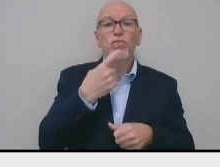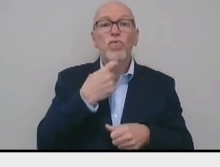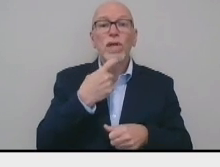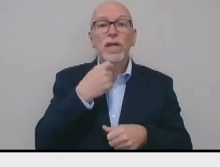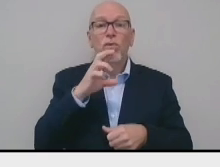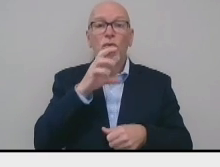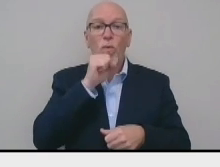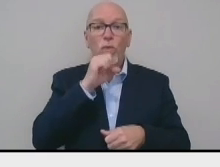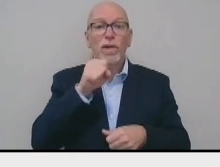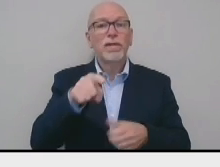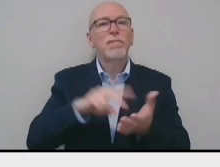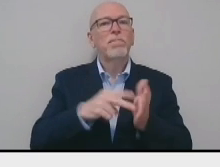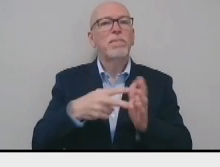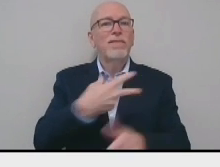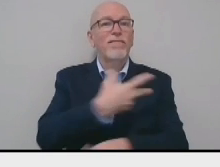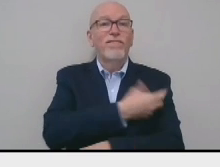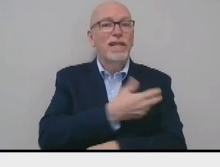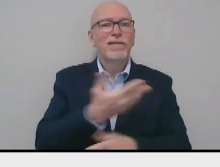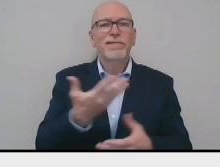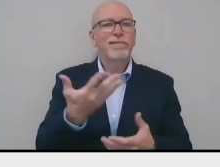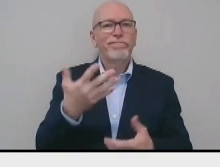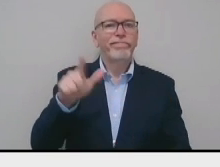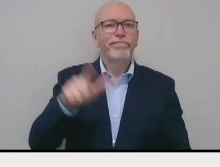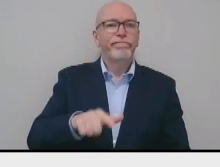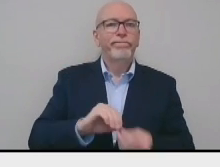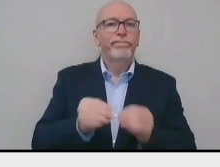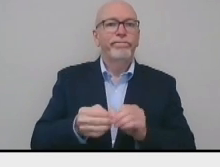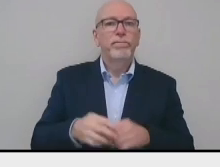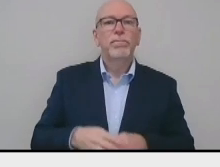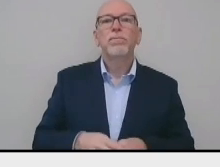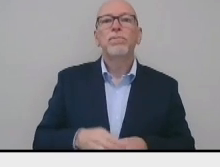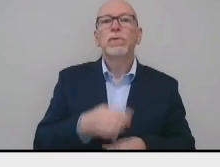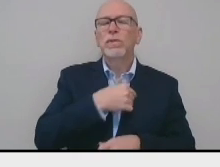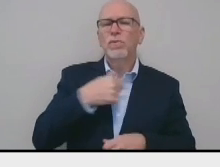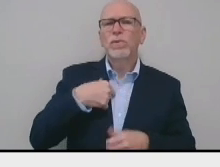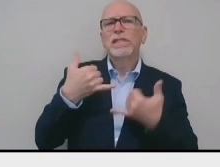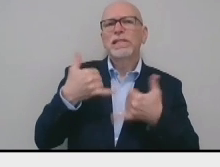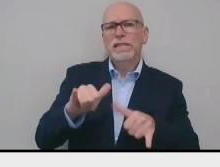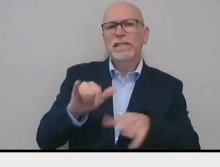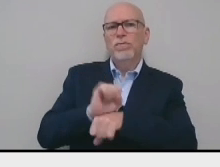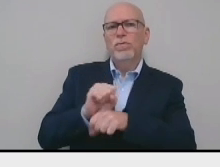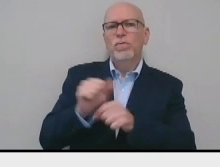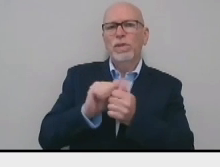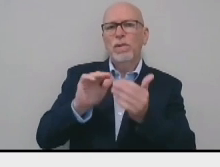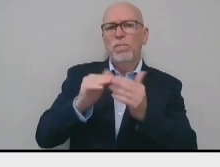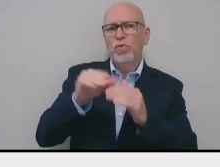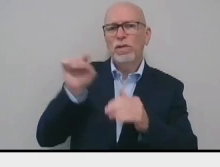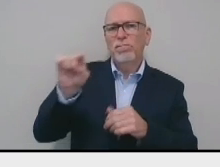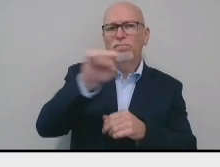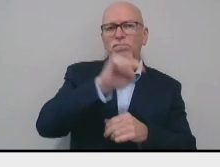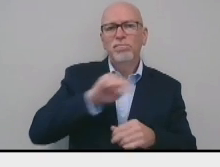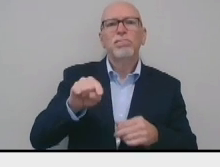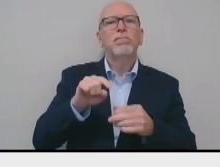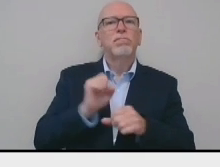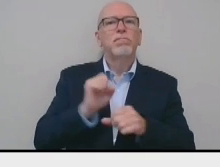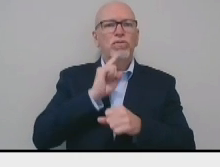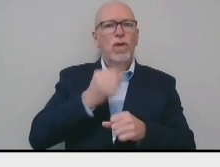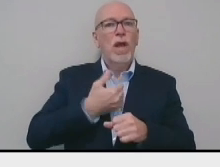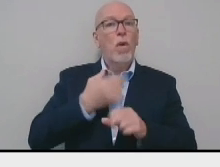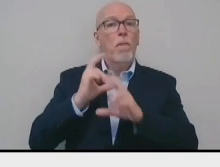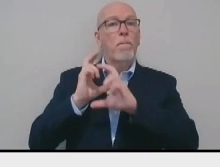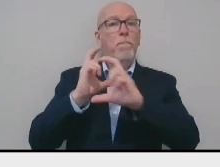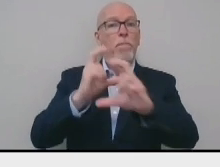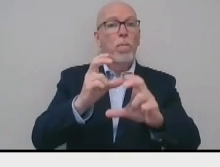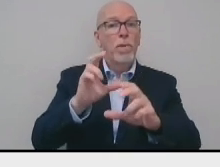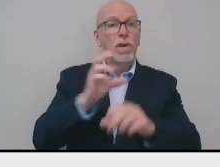where the vaccine uptake is low. We continue to work with community partners in those areas to bring our mobile clinics to those